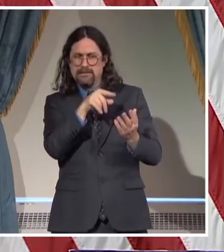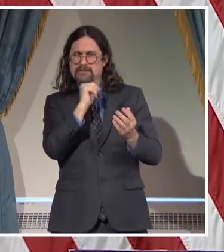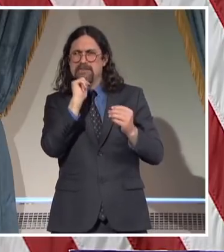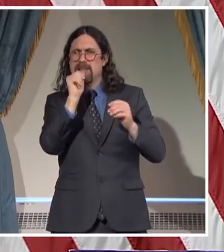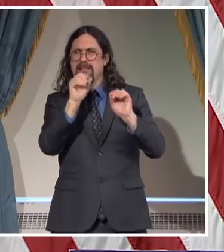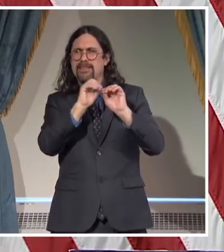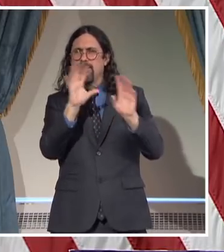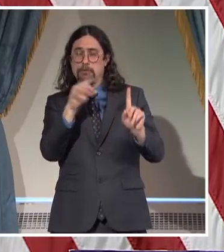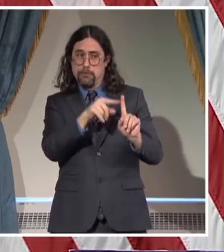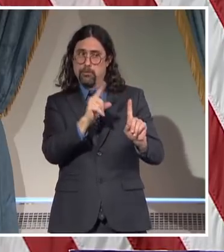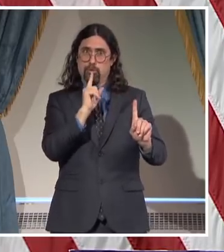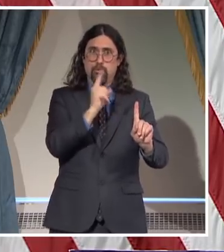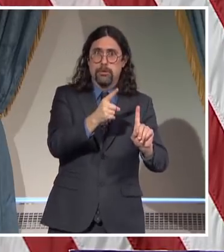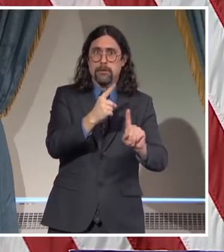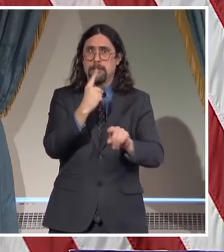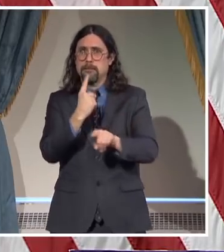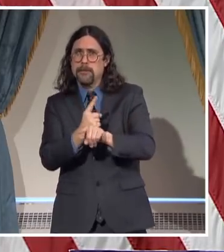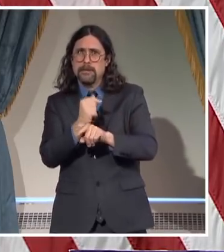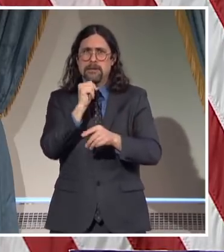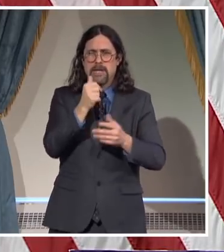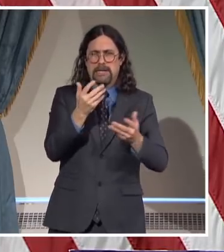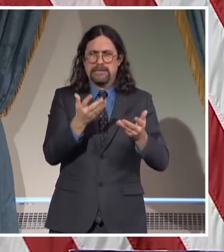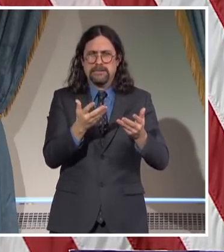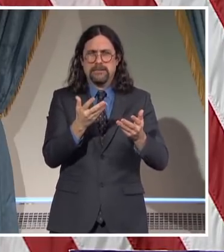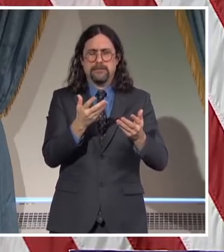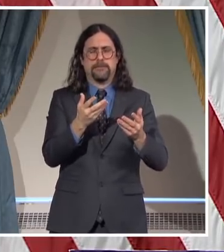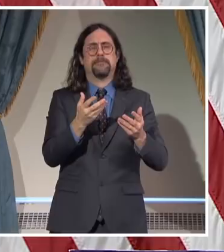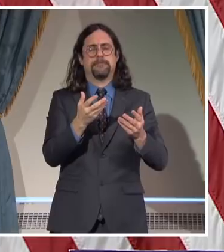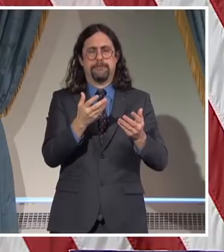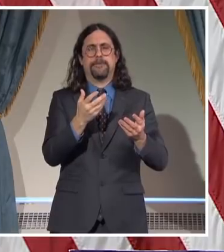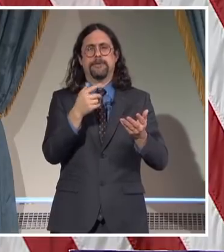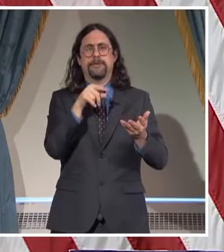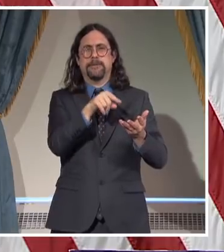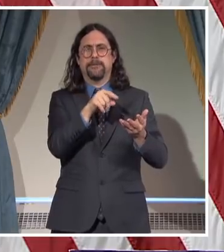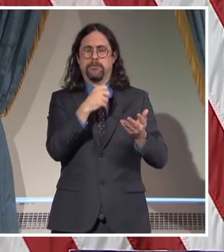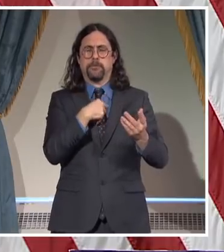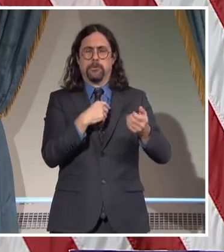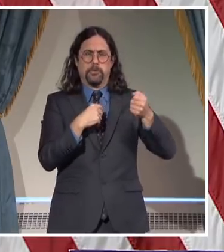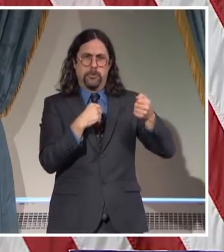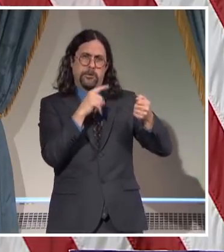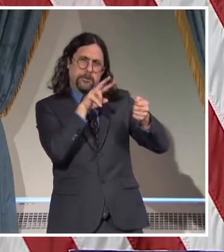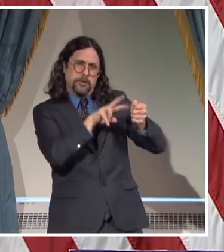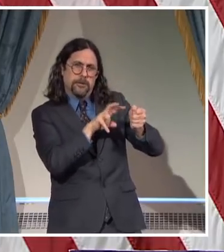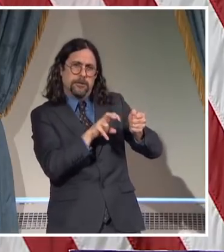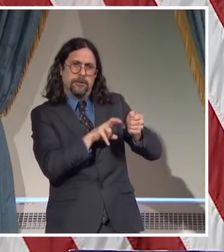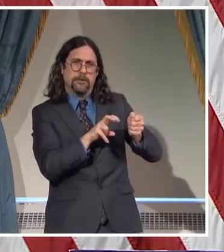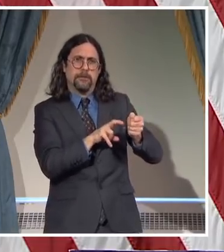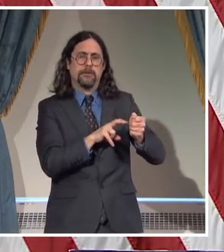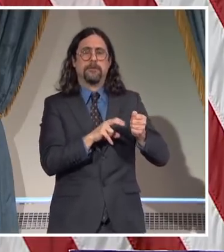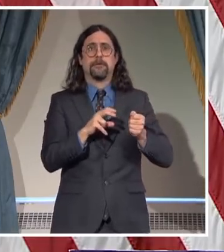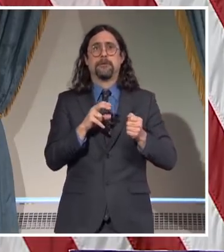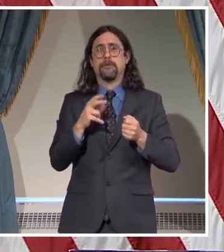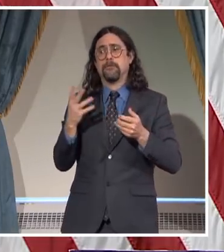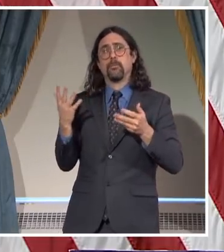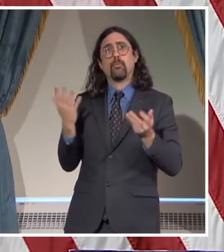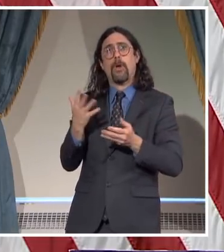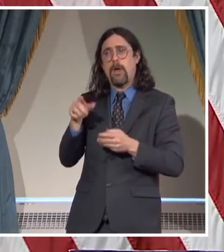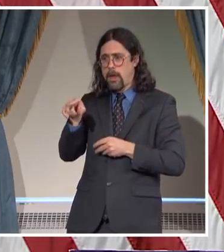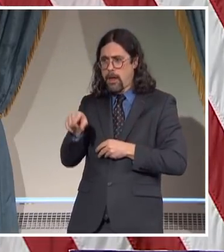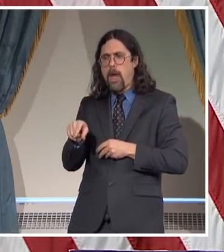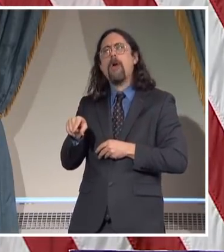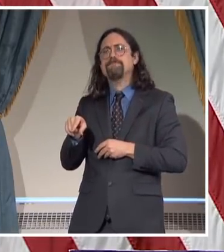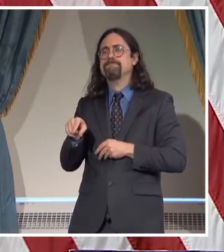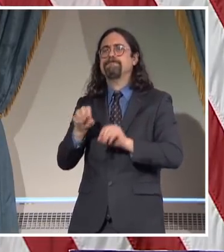can to level with you about the challenge and what we do about it, but also constantly tell you the good news